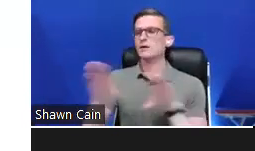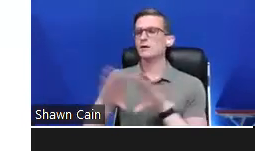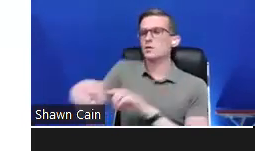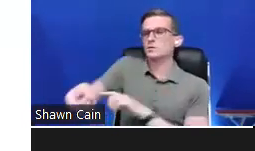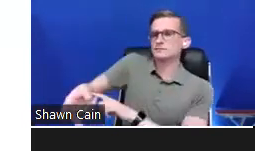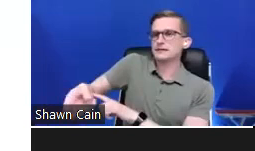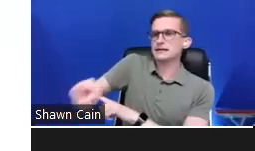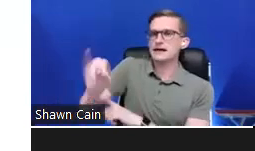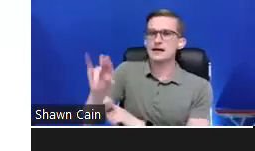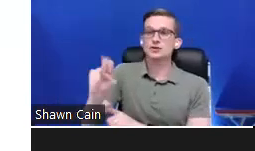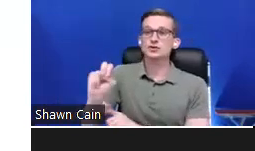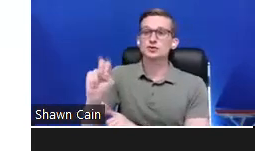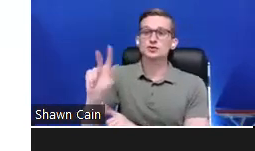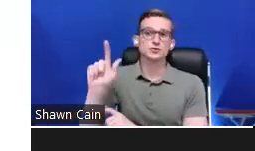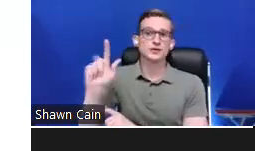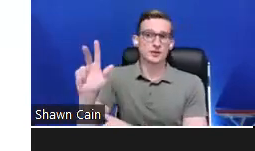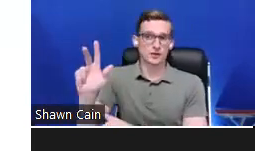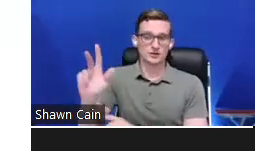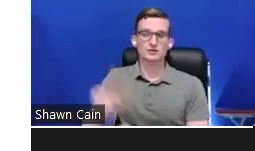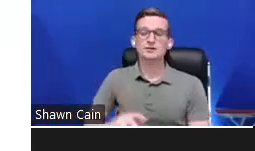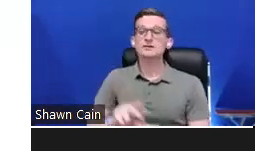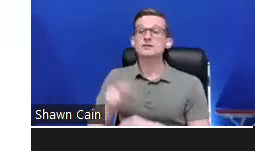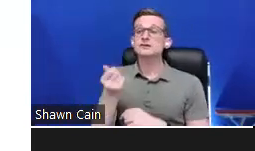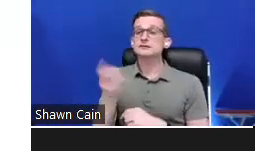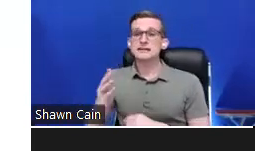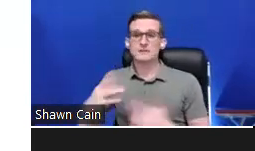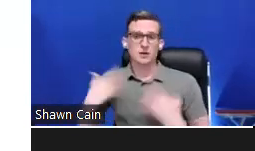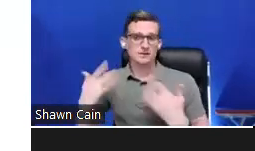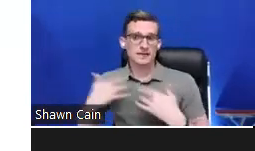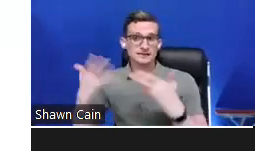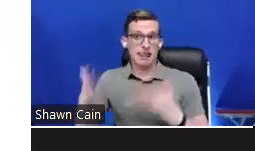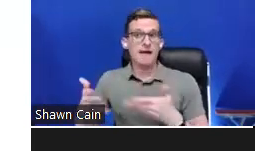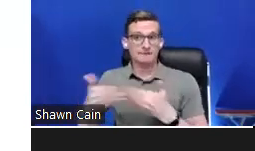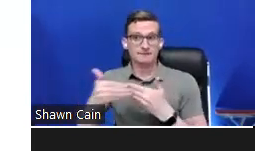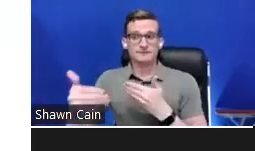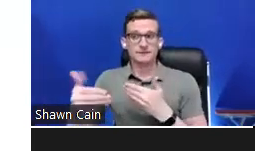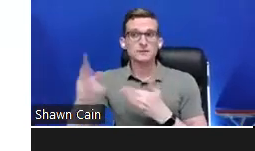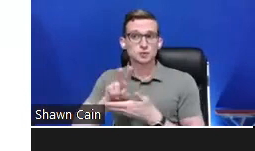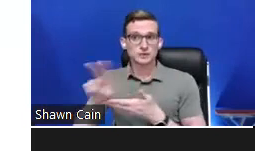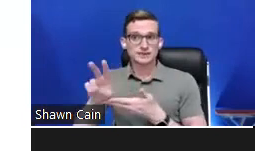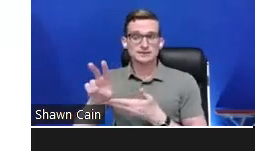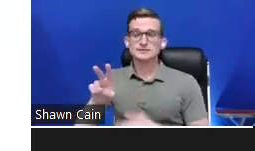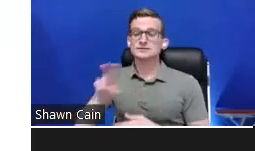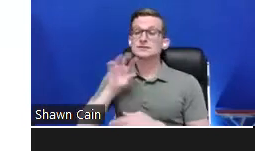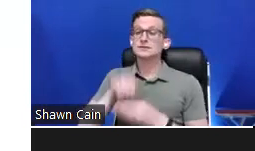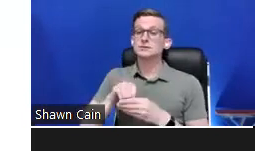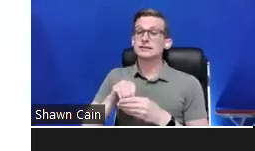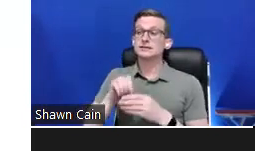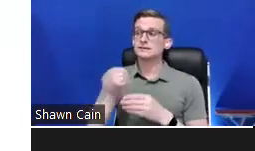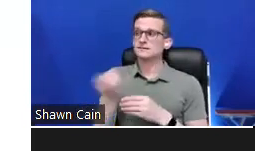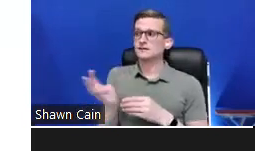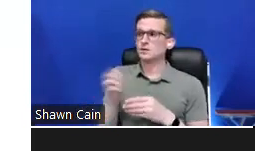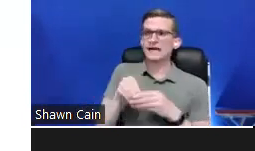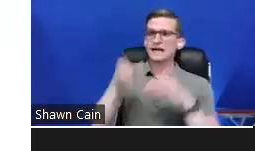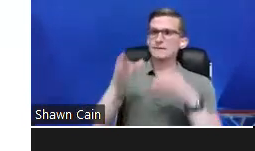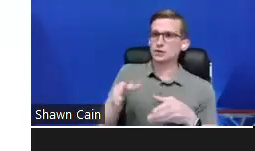23rd. And we still have a number of events in these last 2 weeks, including a couple of in-person events in Grand Junction